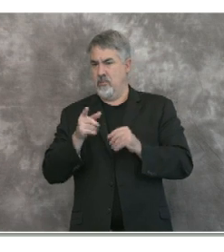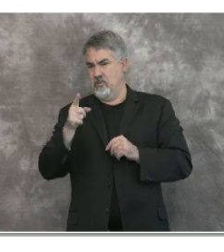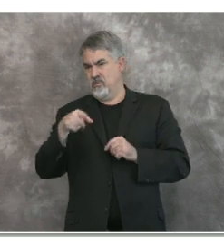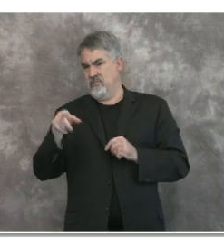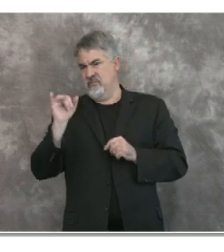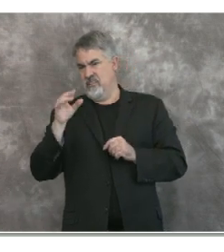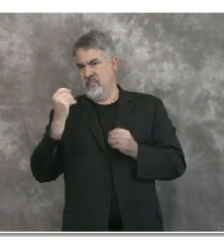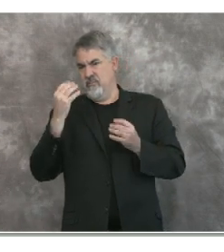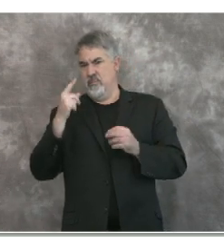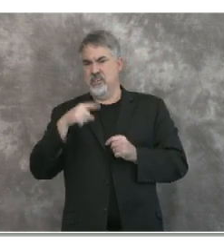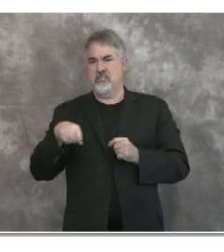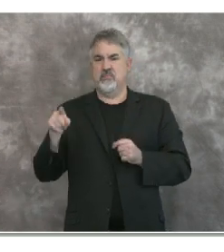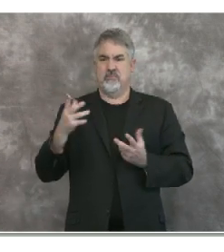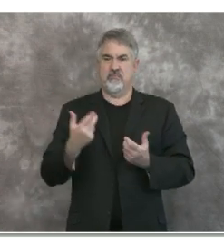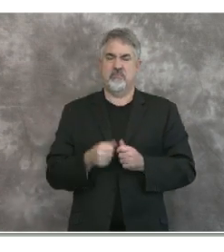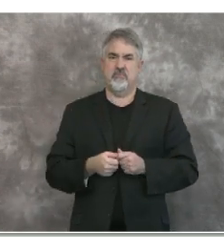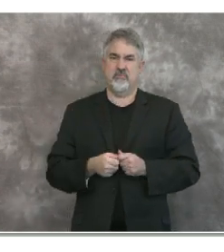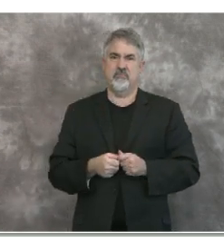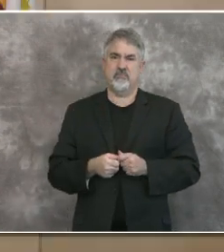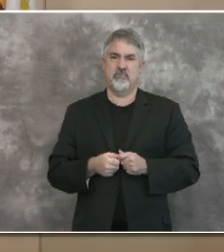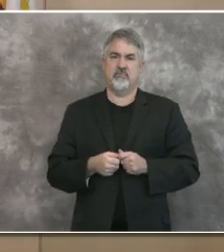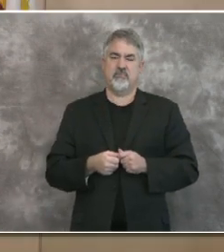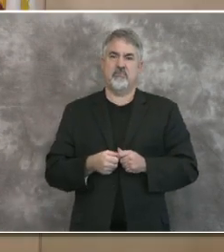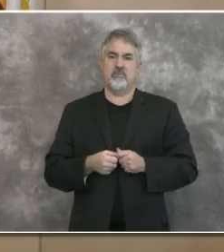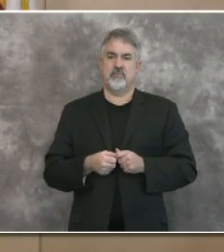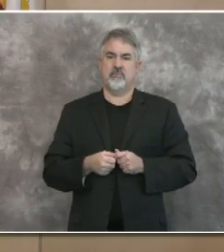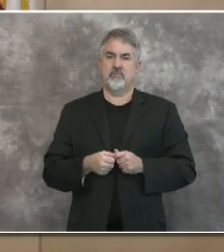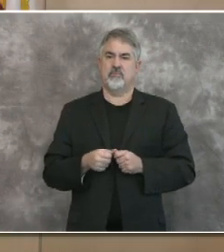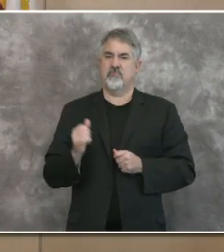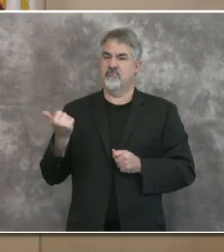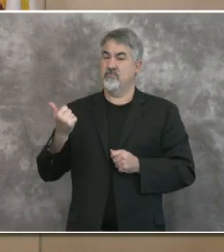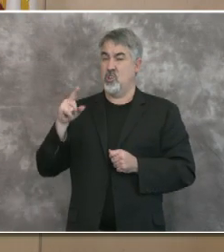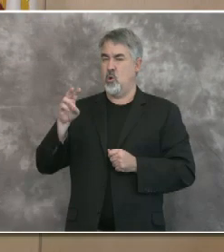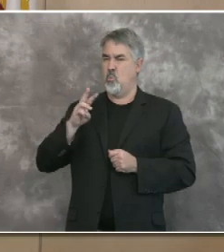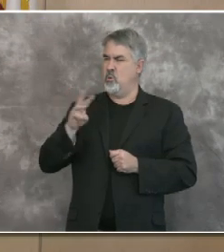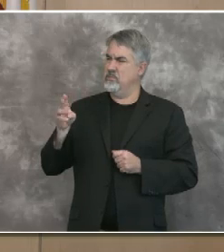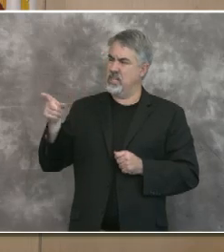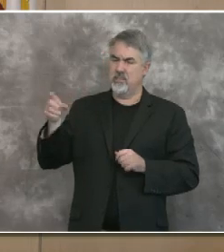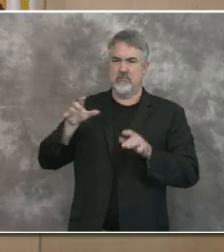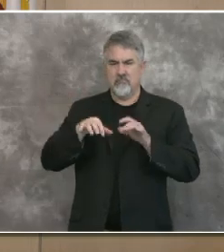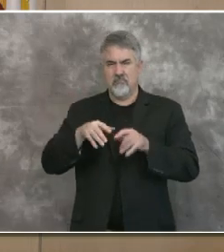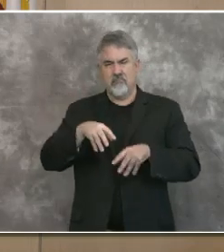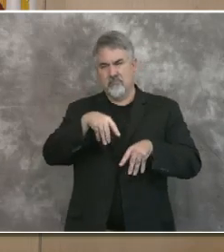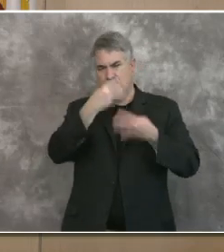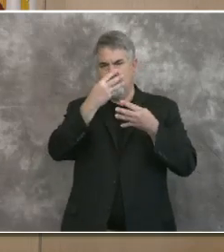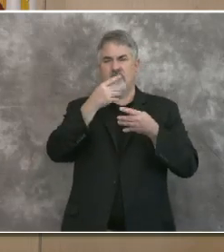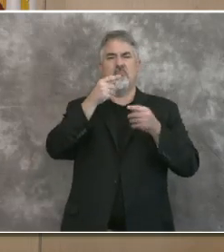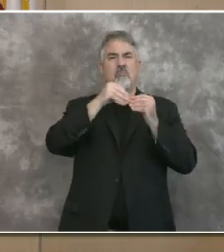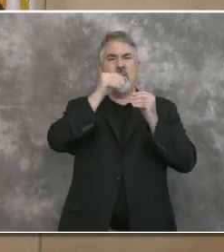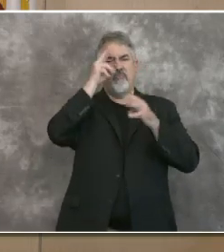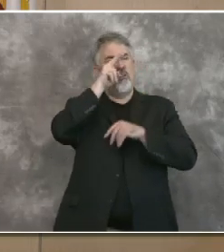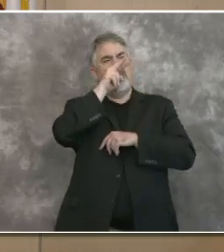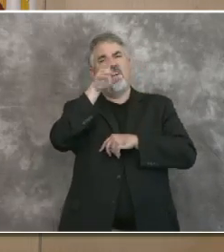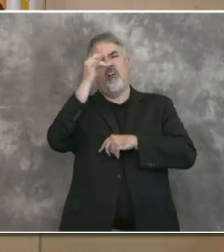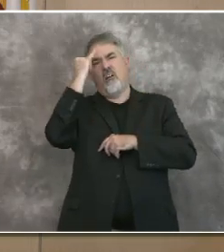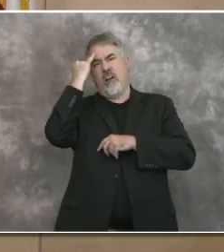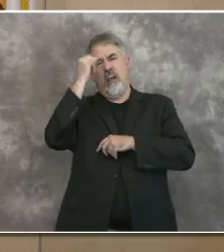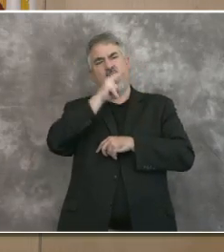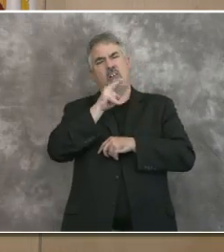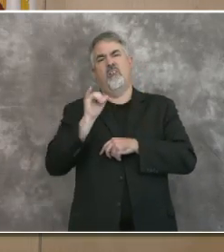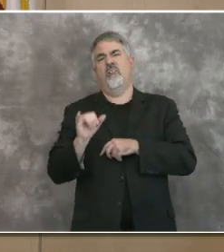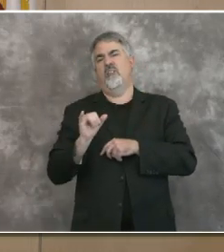that day. Now, please visit our website so that you can get these data